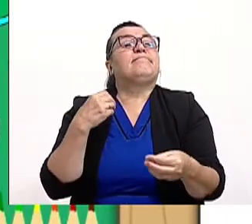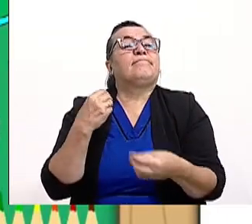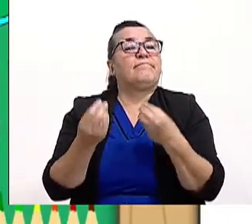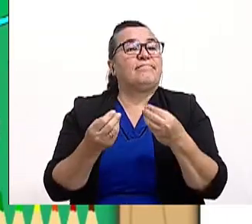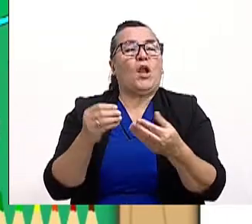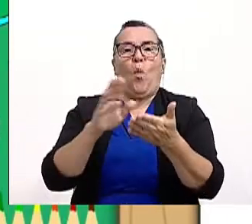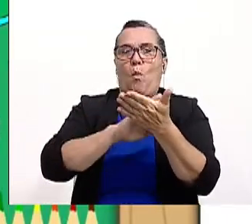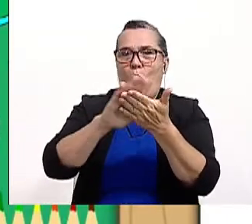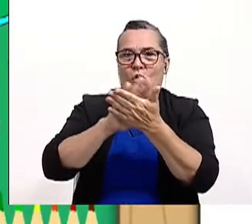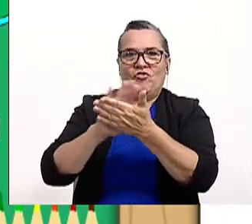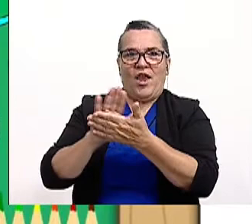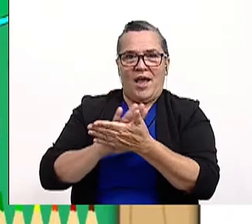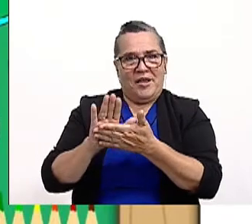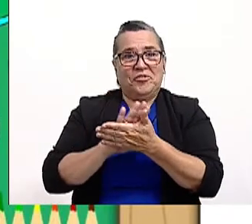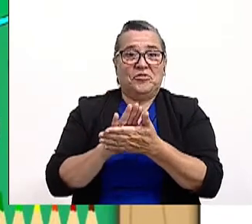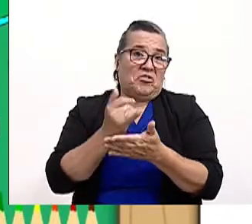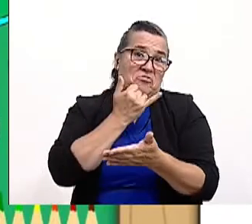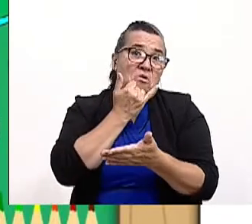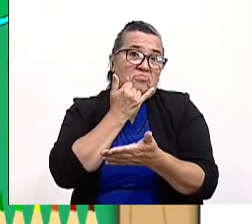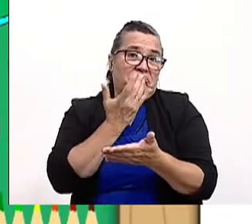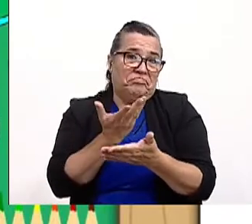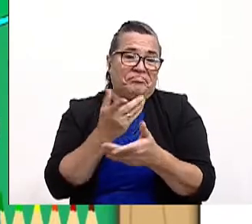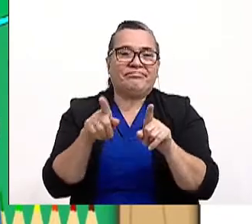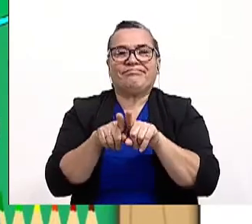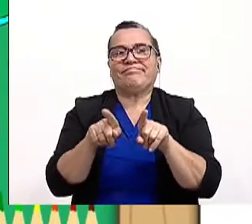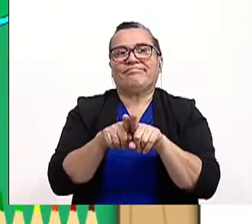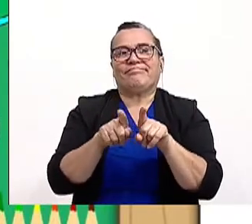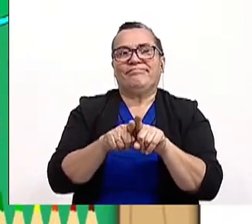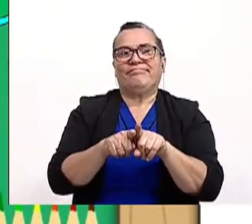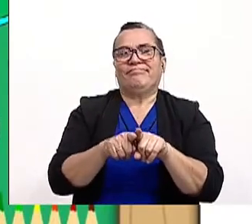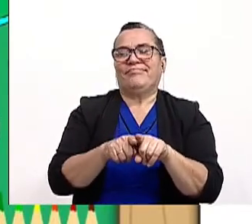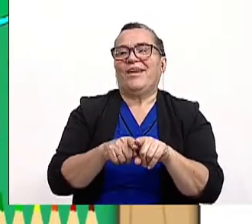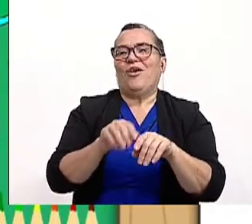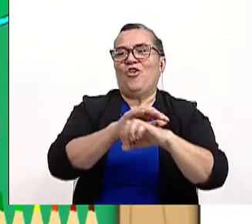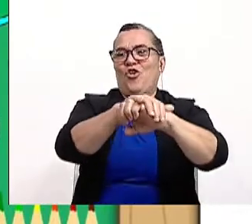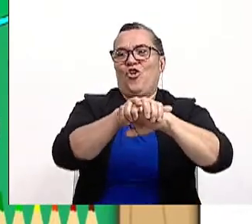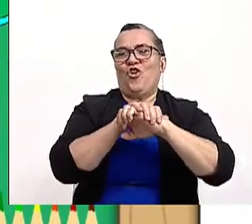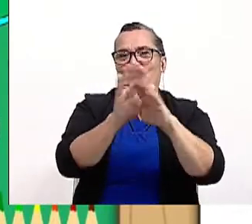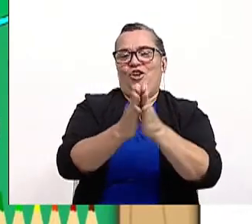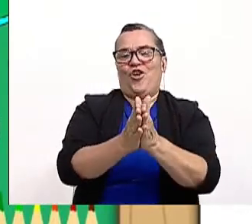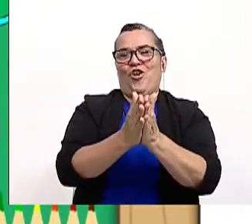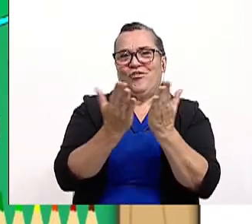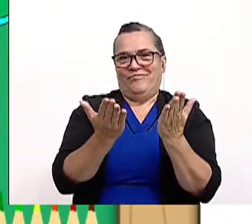an eraser, and of course, our English notebook.